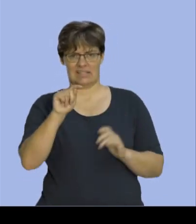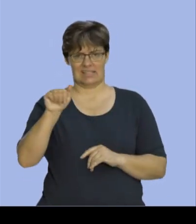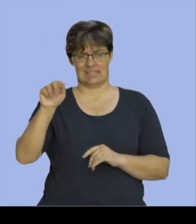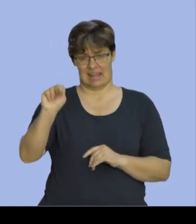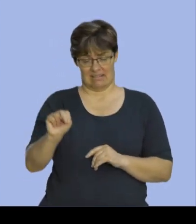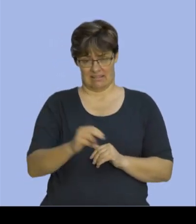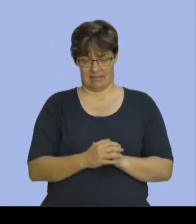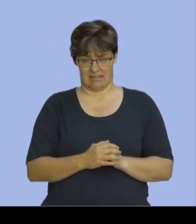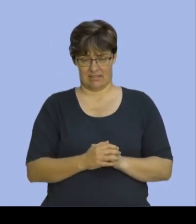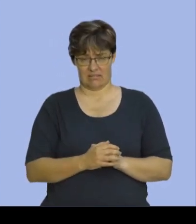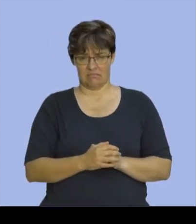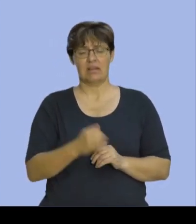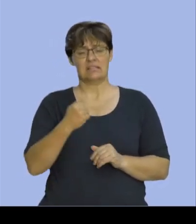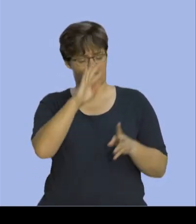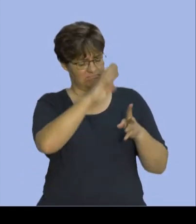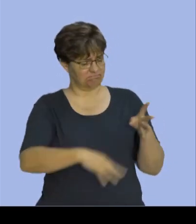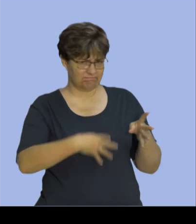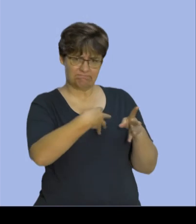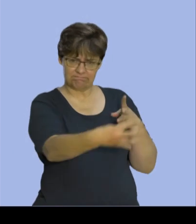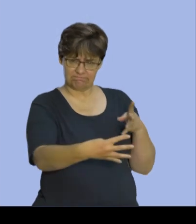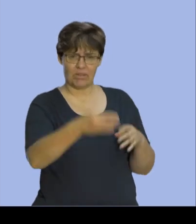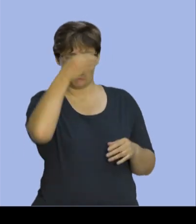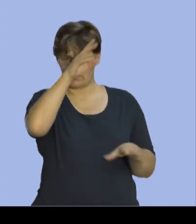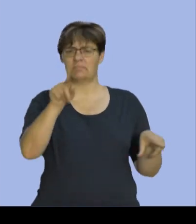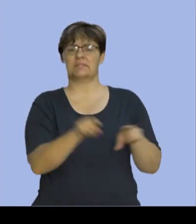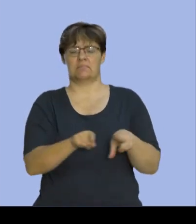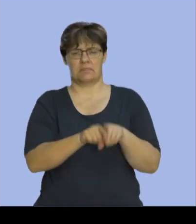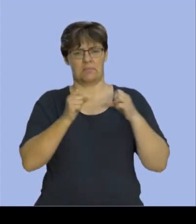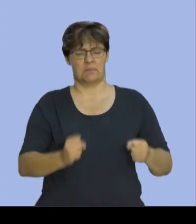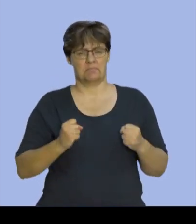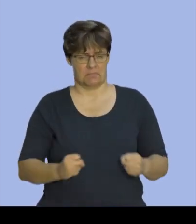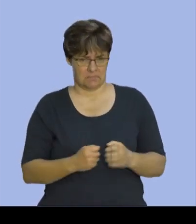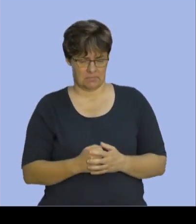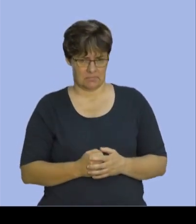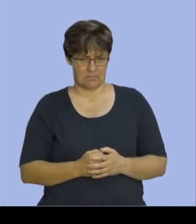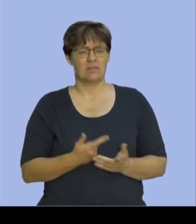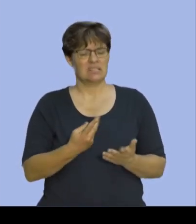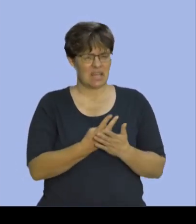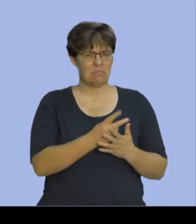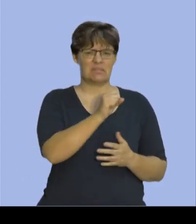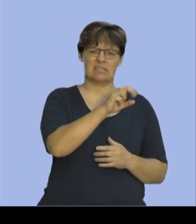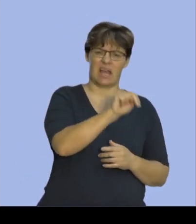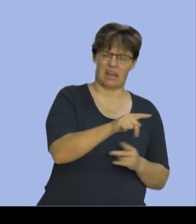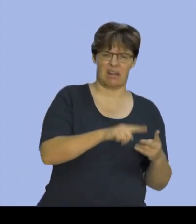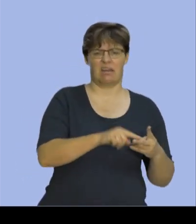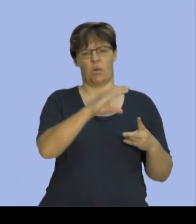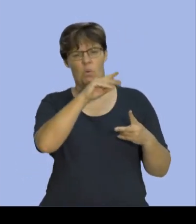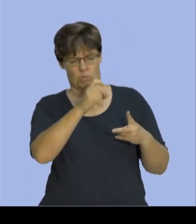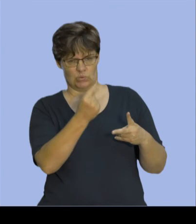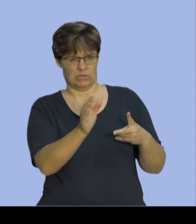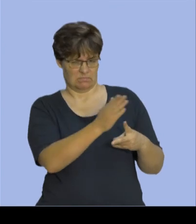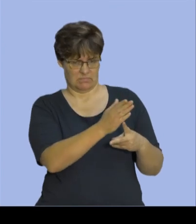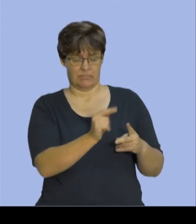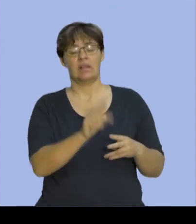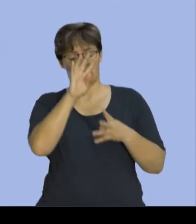will still be using the very same concept as what we've been trying to do with the sine and the cos, where you're going to